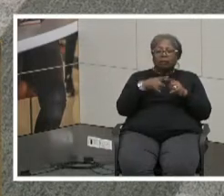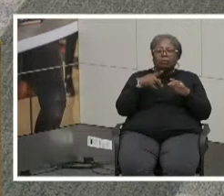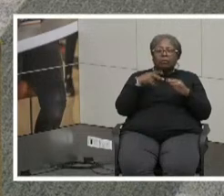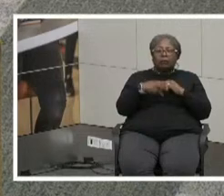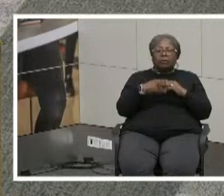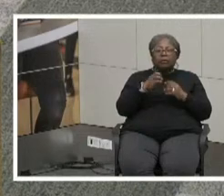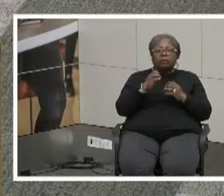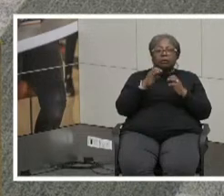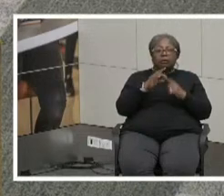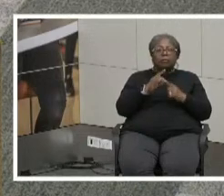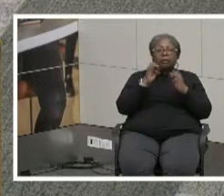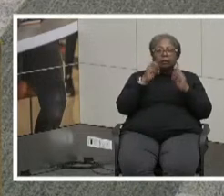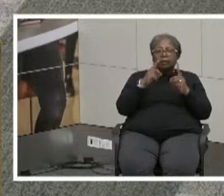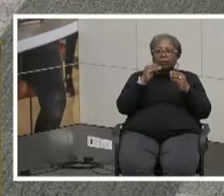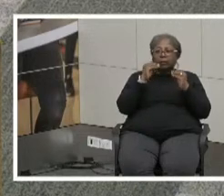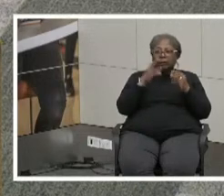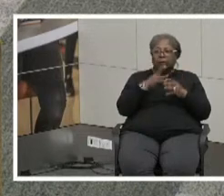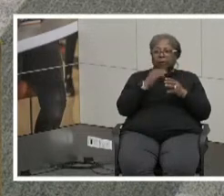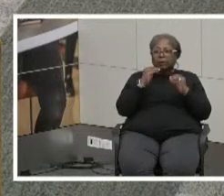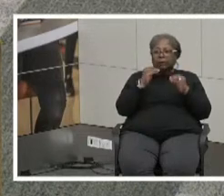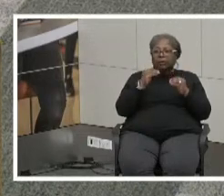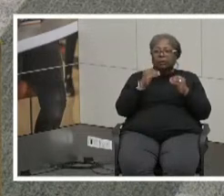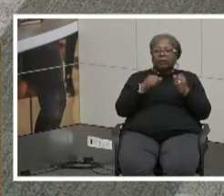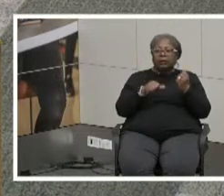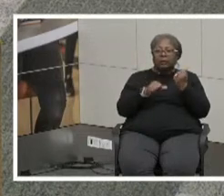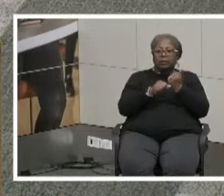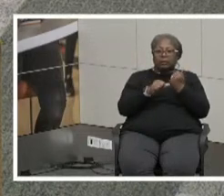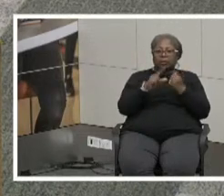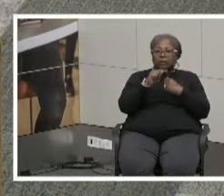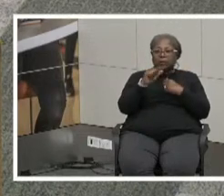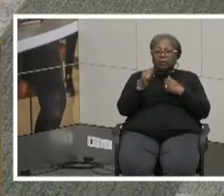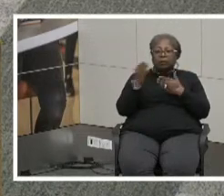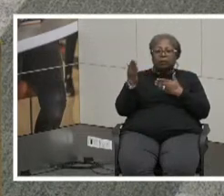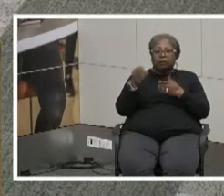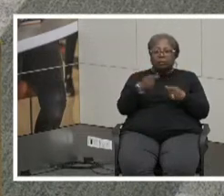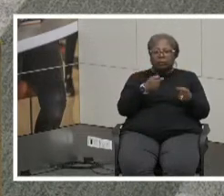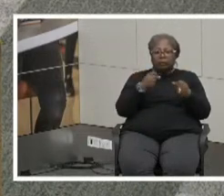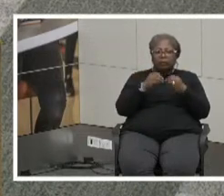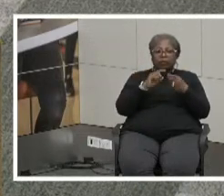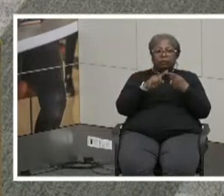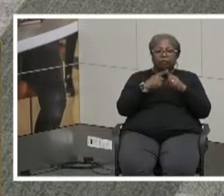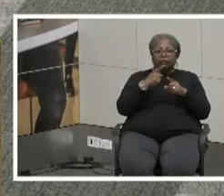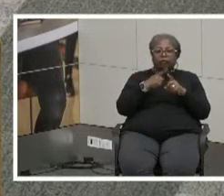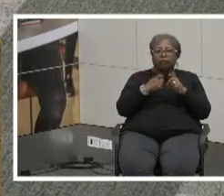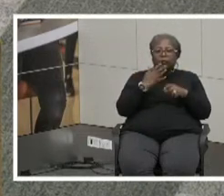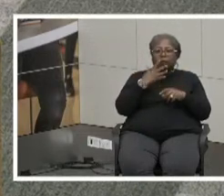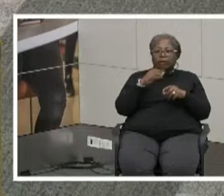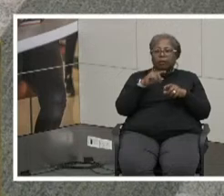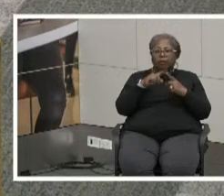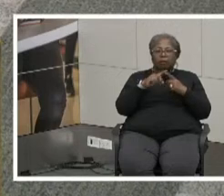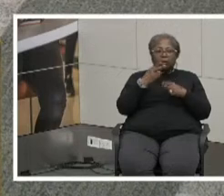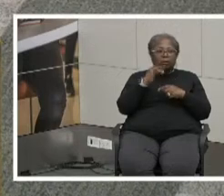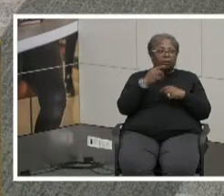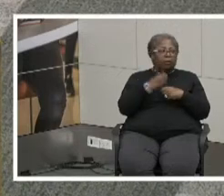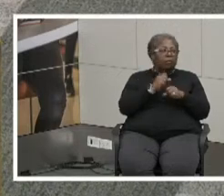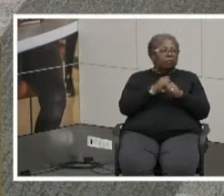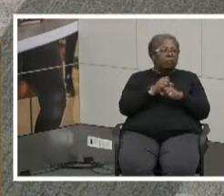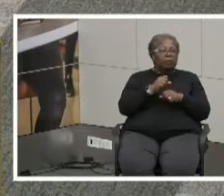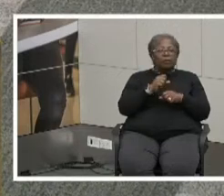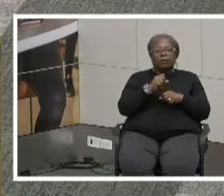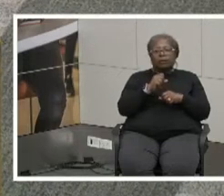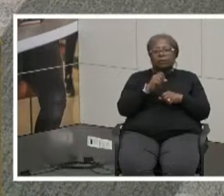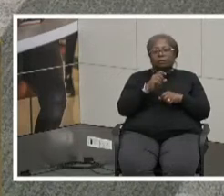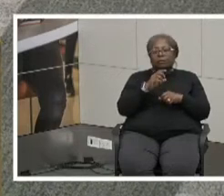special education teachers and teaching assistance so he could bring more of his friends from Colorado into HD to make six figure